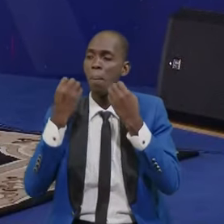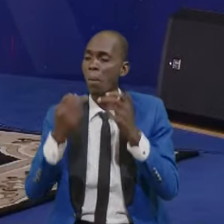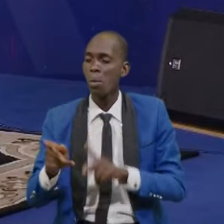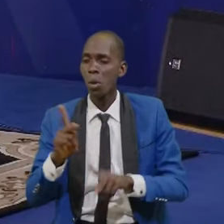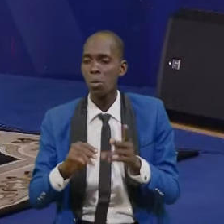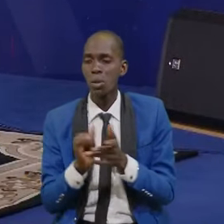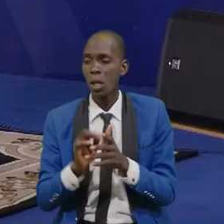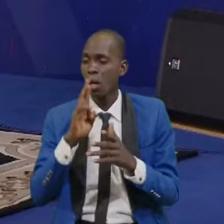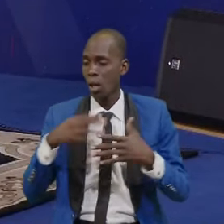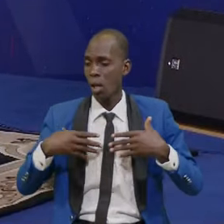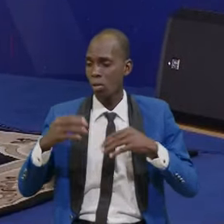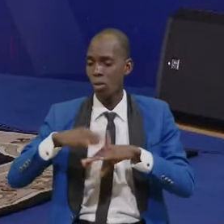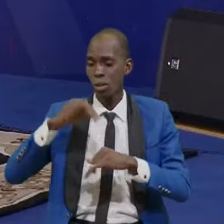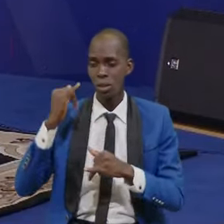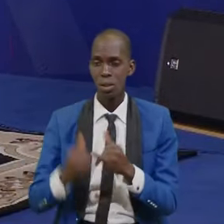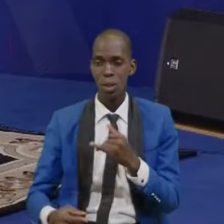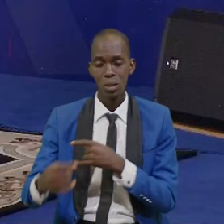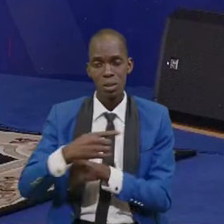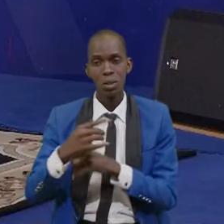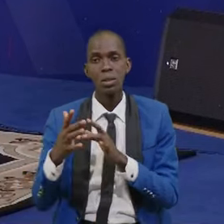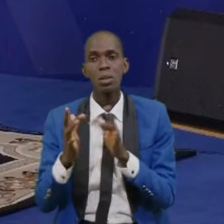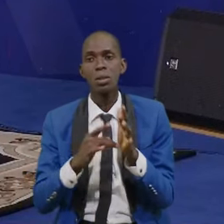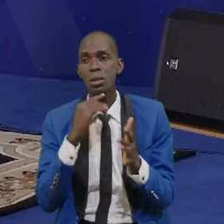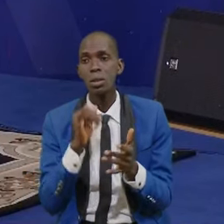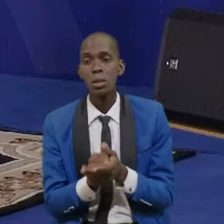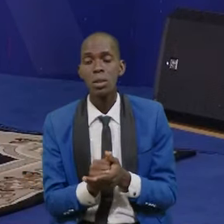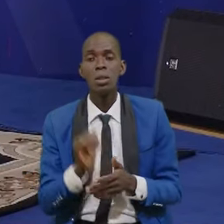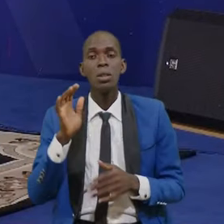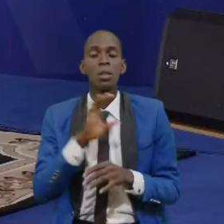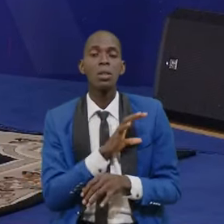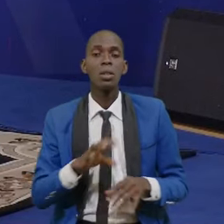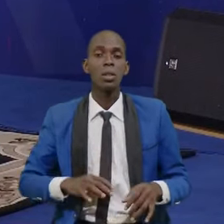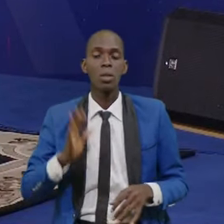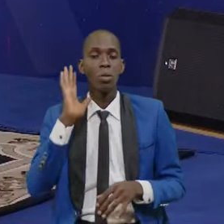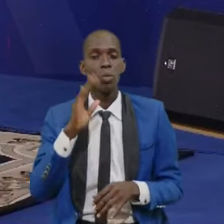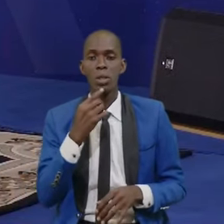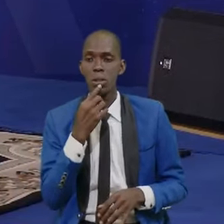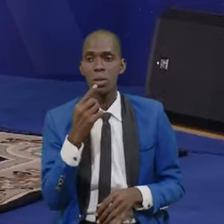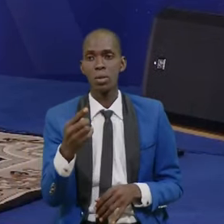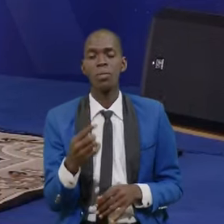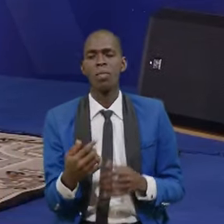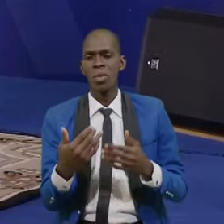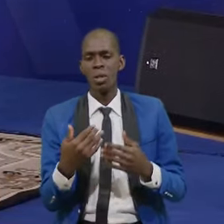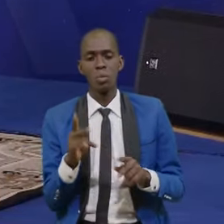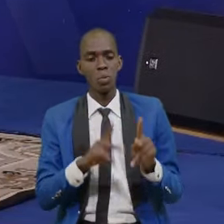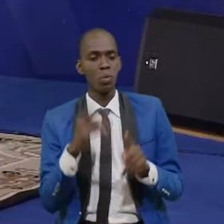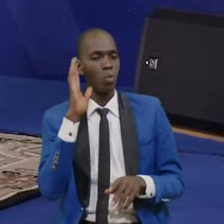power, on the last day Jesus said, they would say, have we not prophesied in your